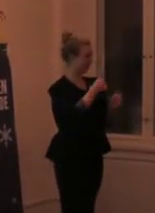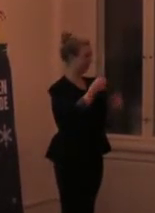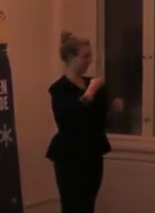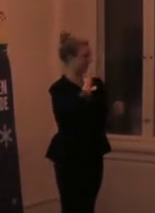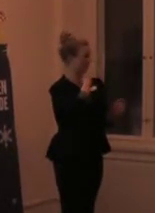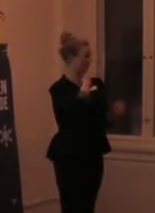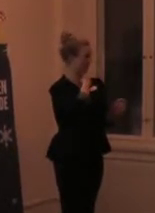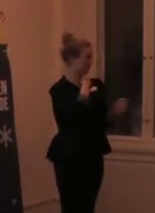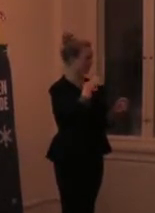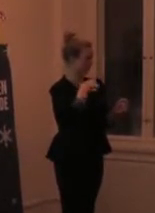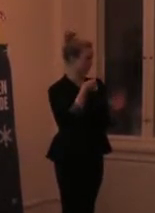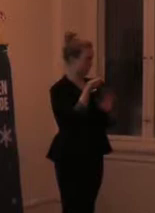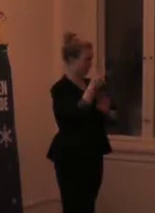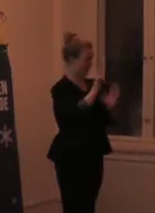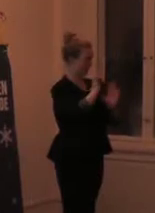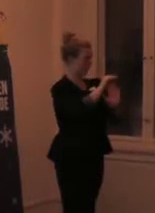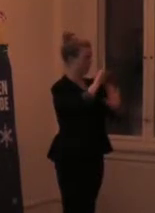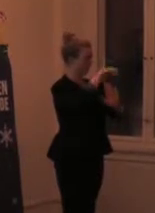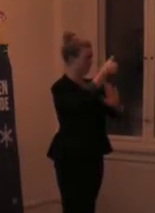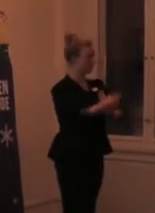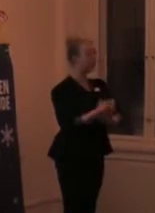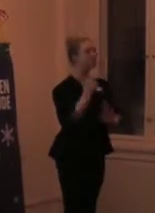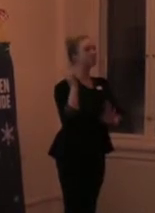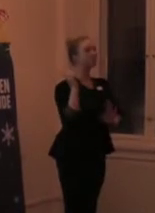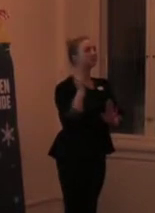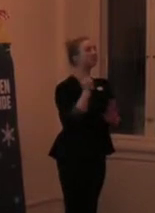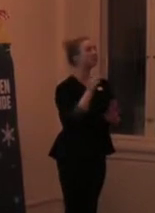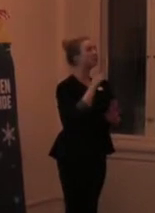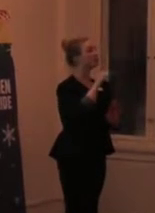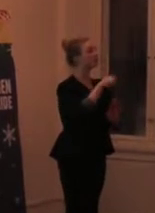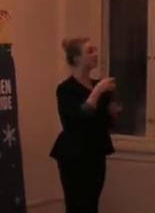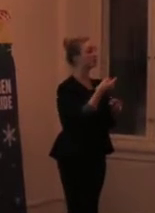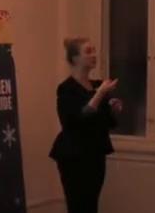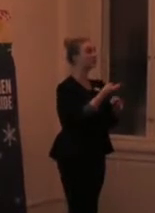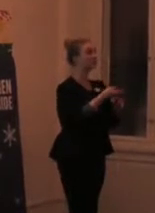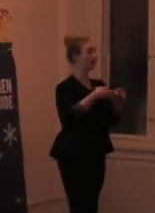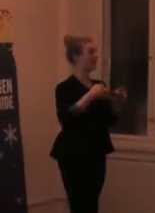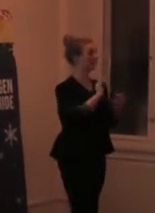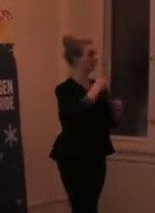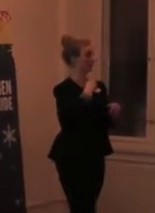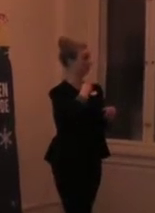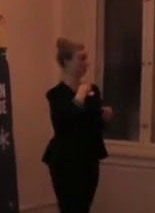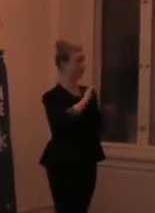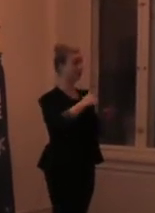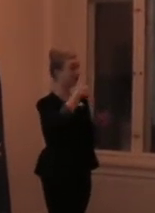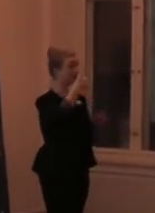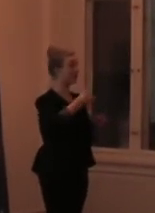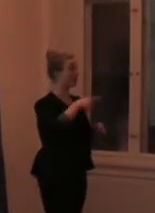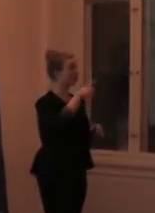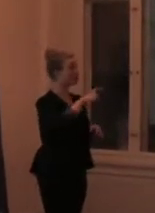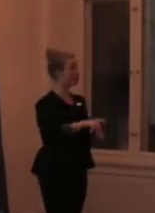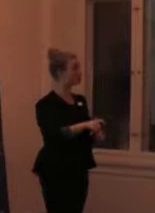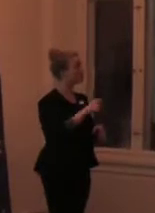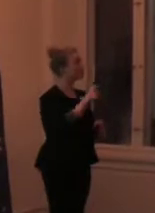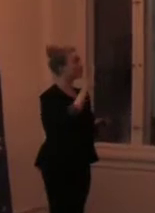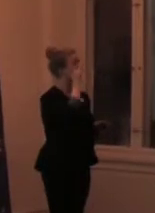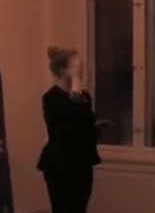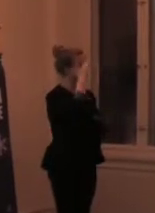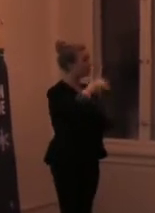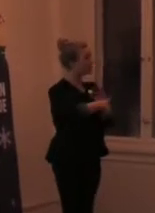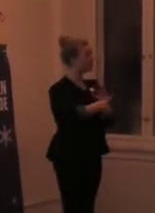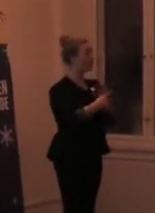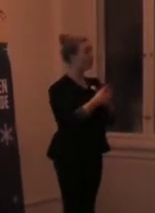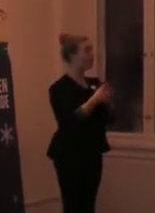contributors to the website. And she's sharing how that was the first time she thought about